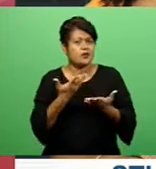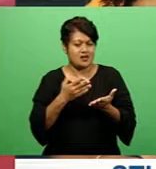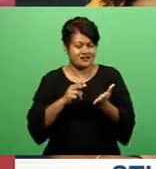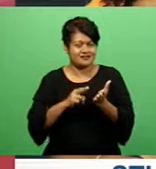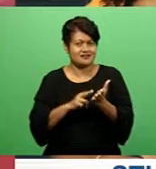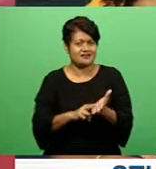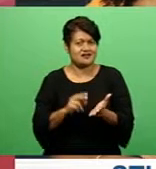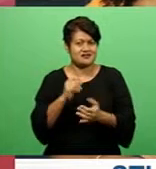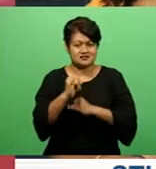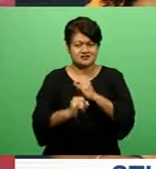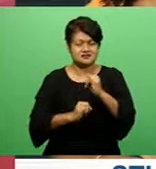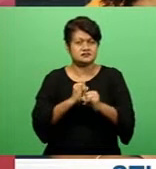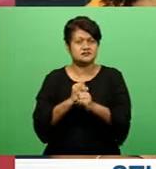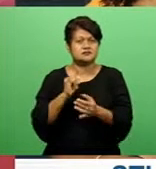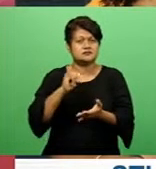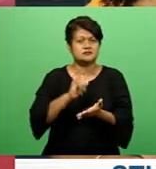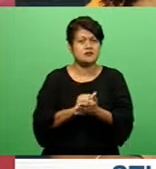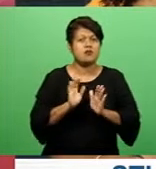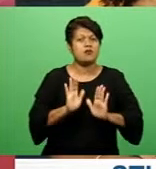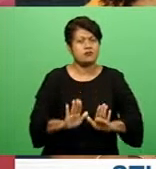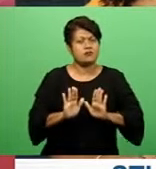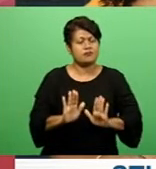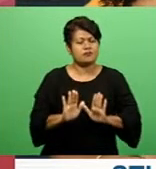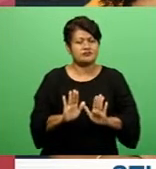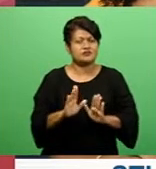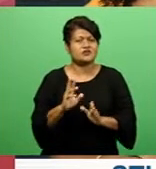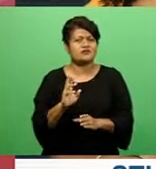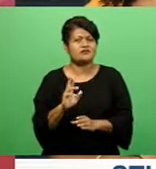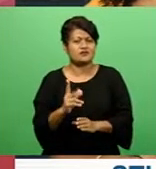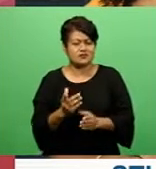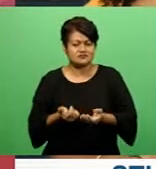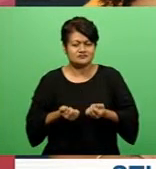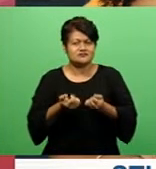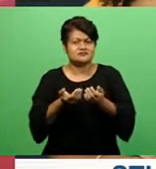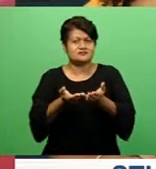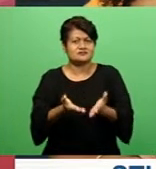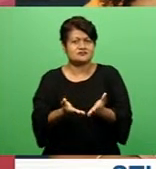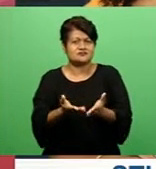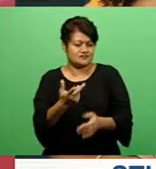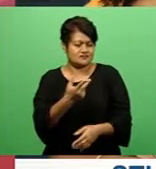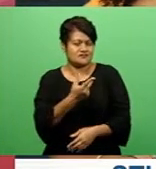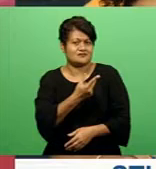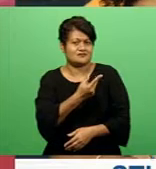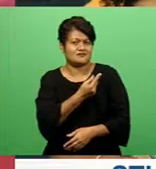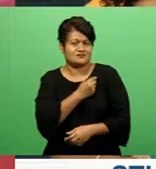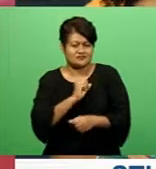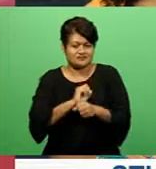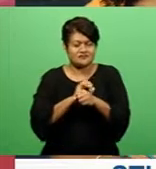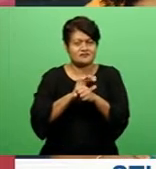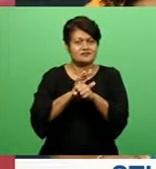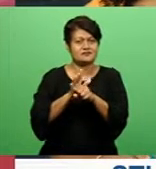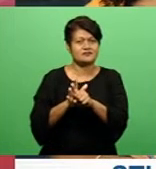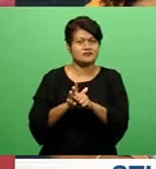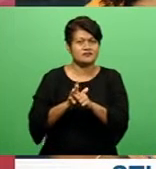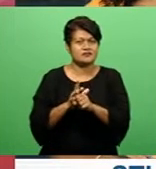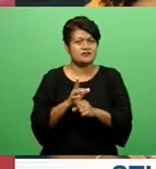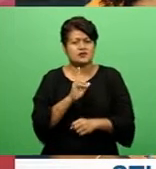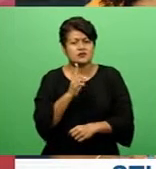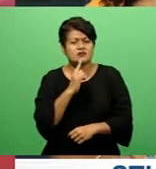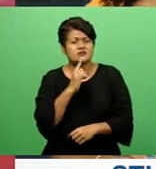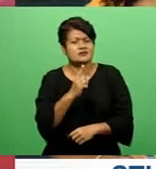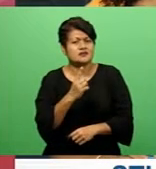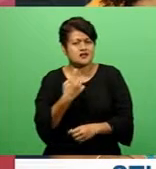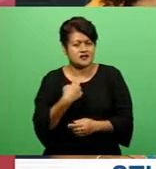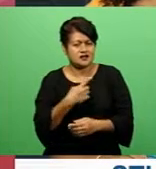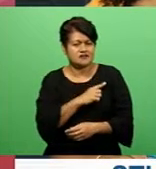International Airport awaiting the arrival of the handover of the COVID-19 vaccine. Felipe, what else can you tell us about the vaccine that